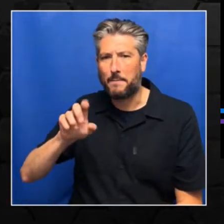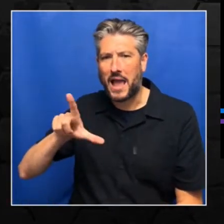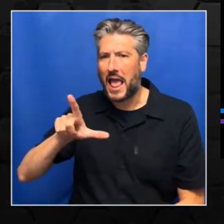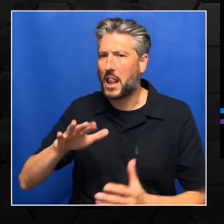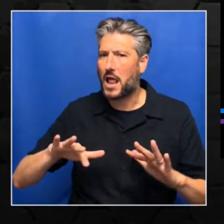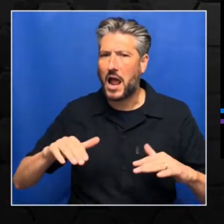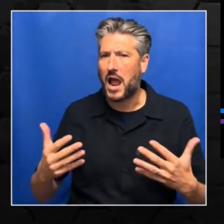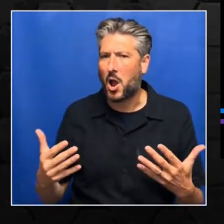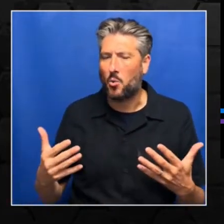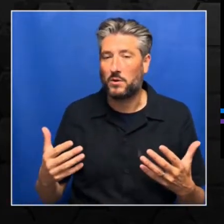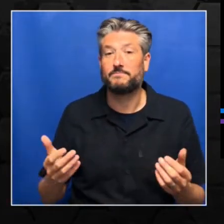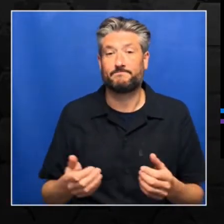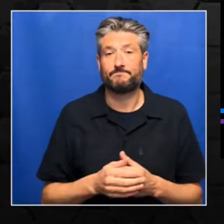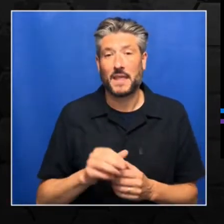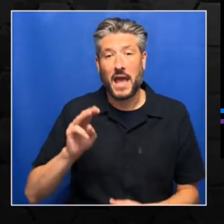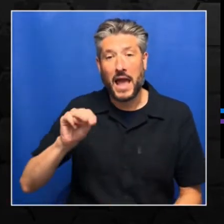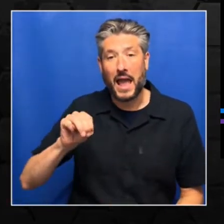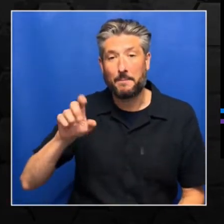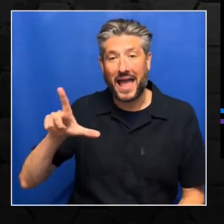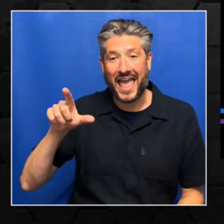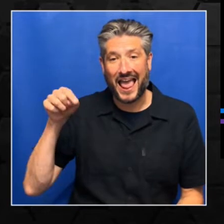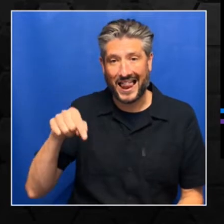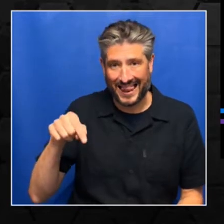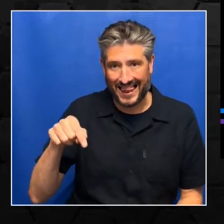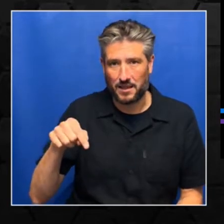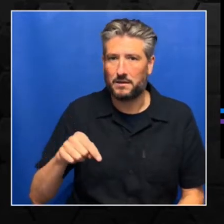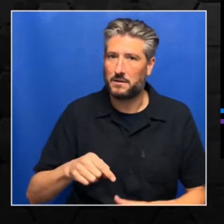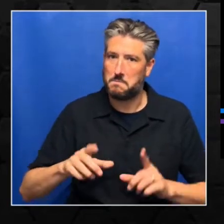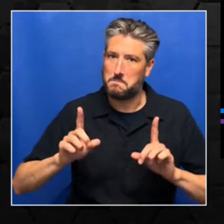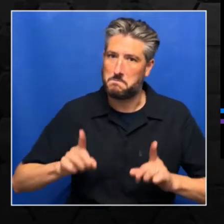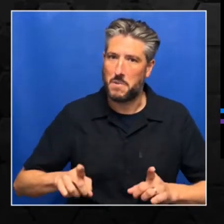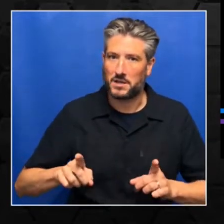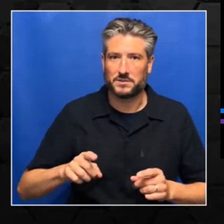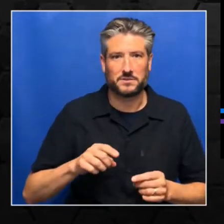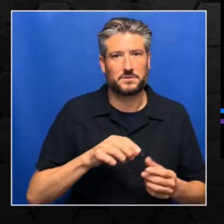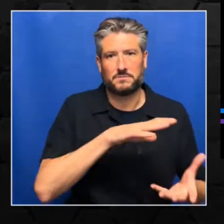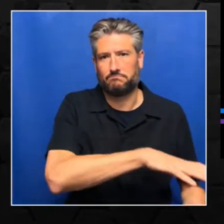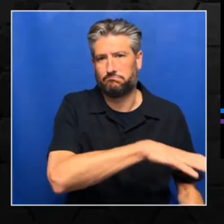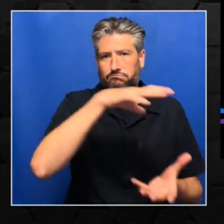machine learning needs a lot of data for it to work with. Data.